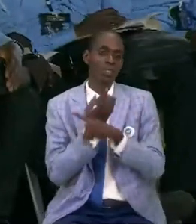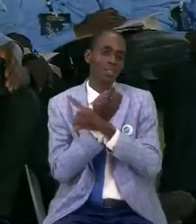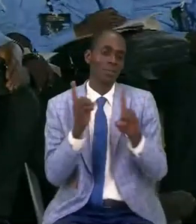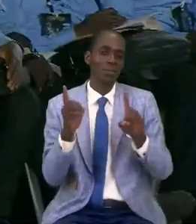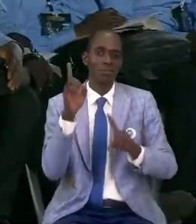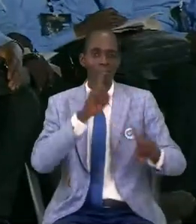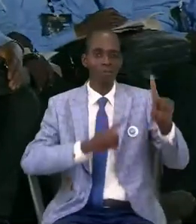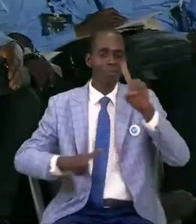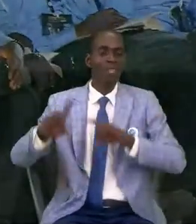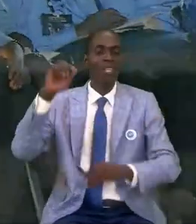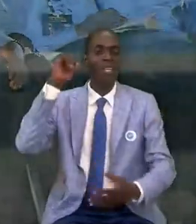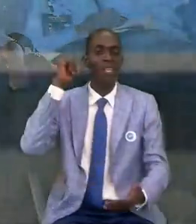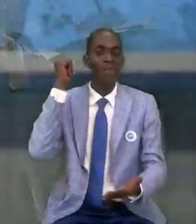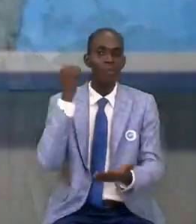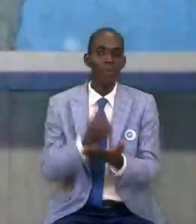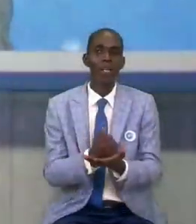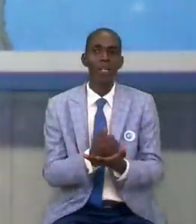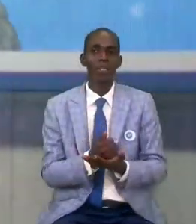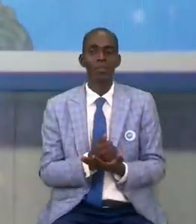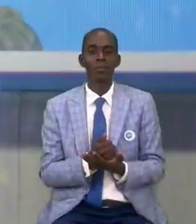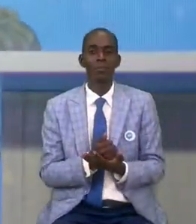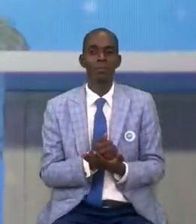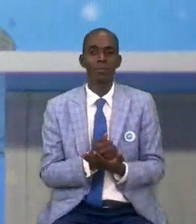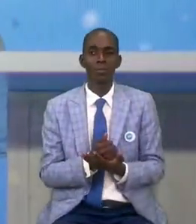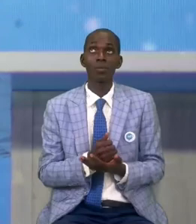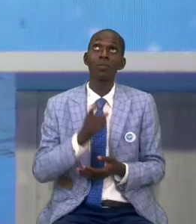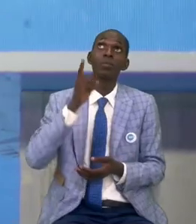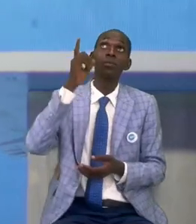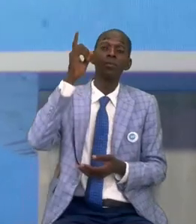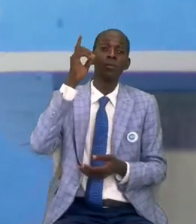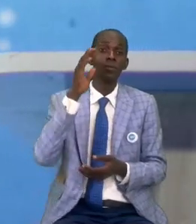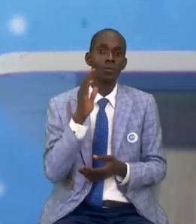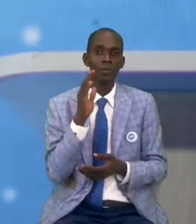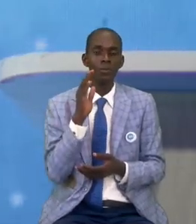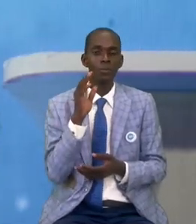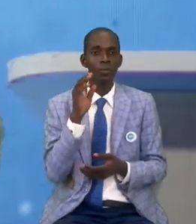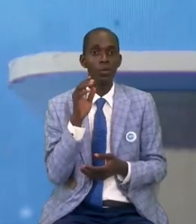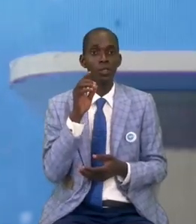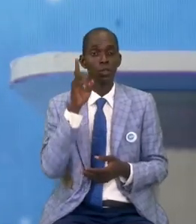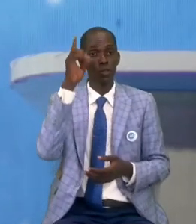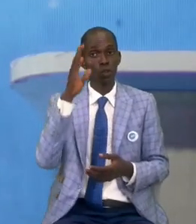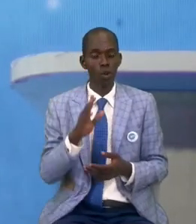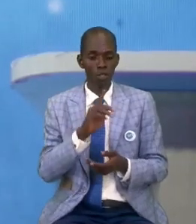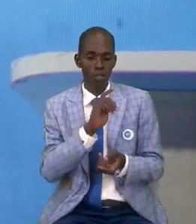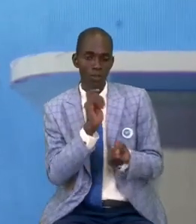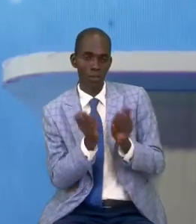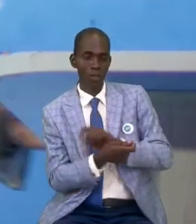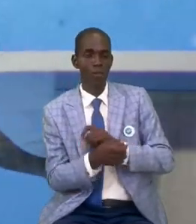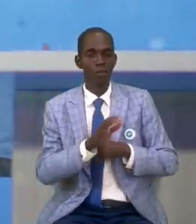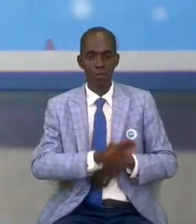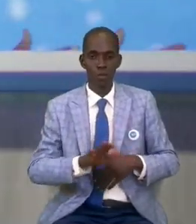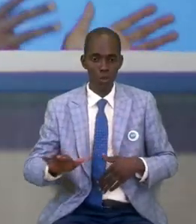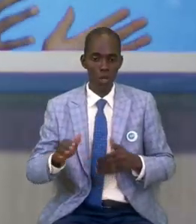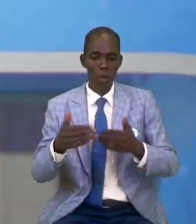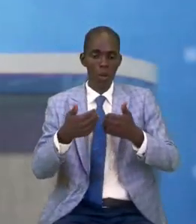God's transformed children possessing signs and wonders. I'm